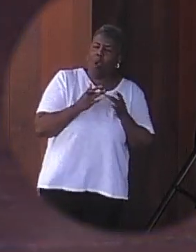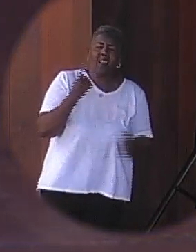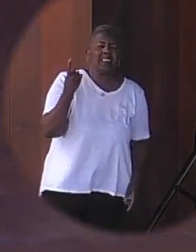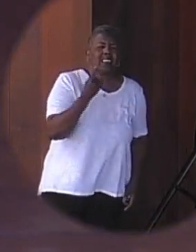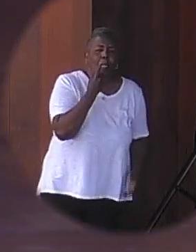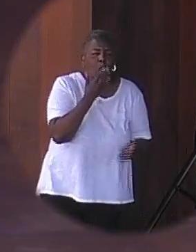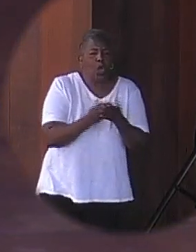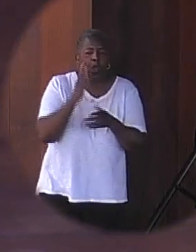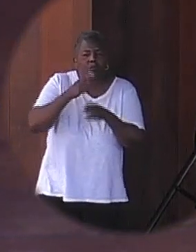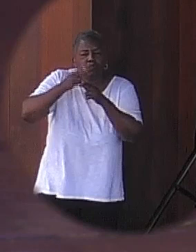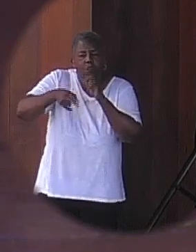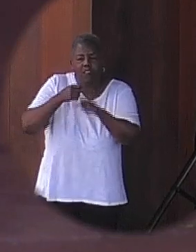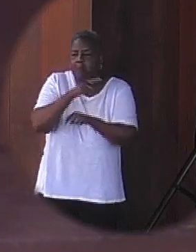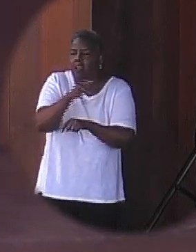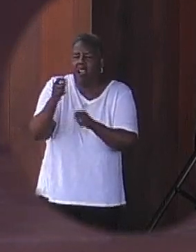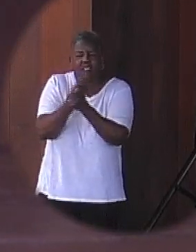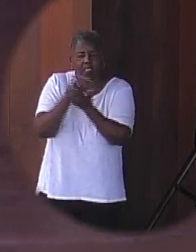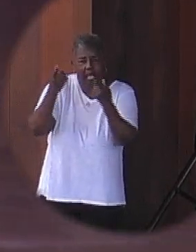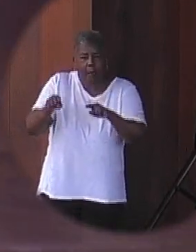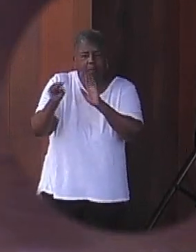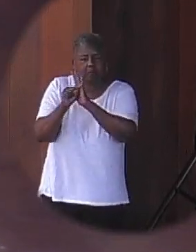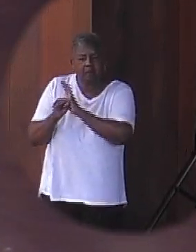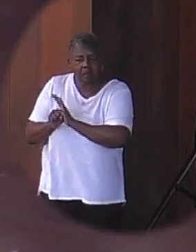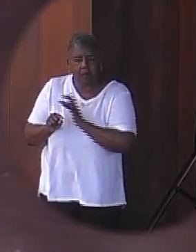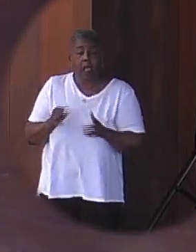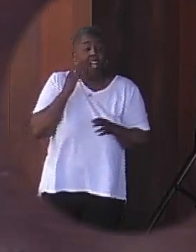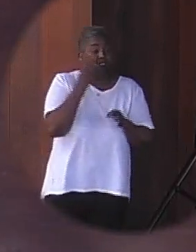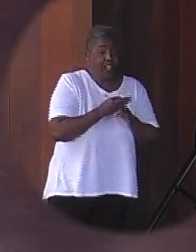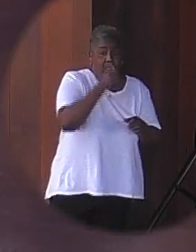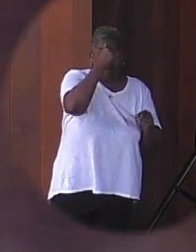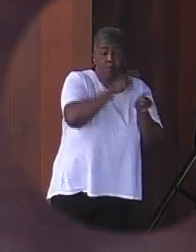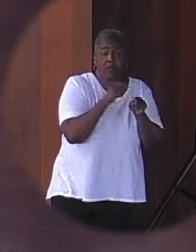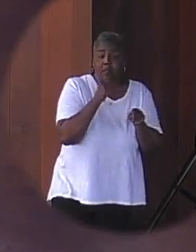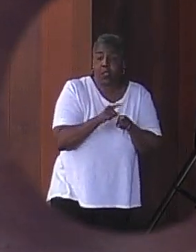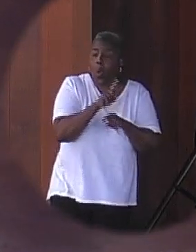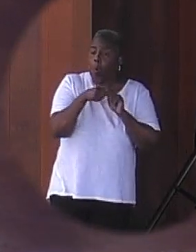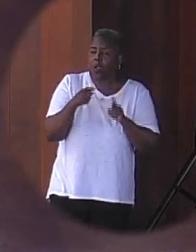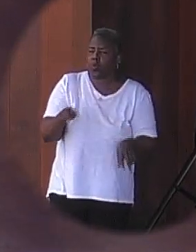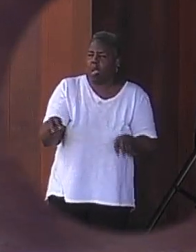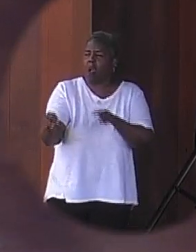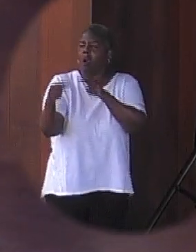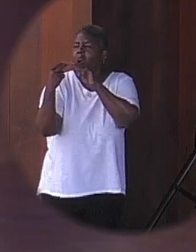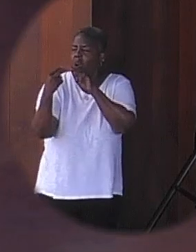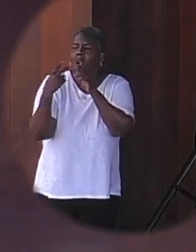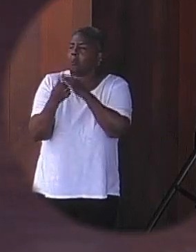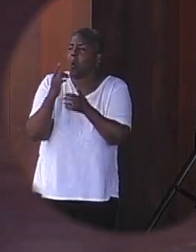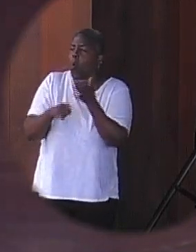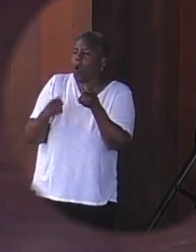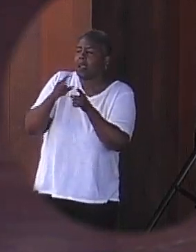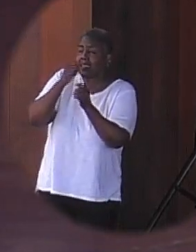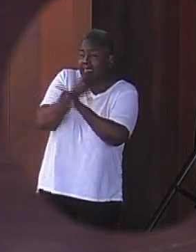something good has got to come out of this. Faith, my brother and my sister, is when you can look it in the eye and no matter what